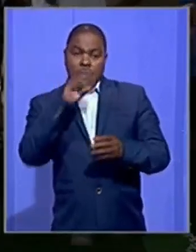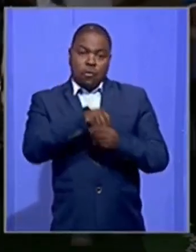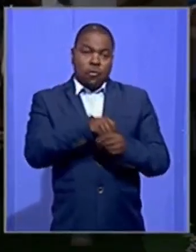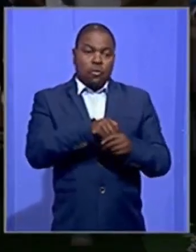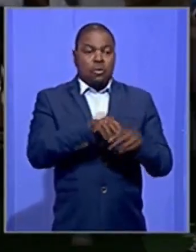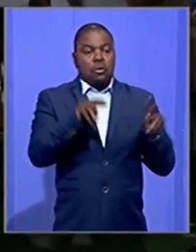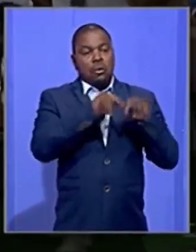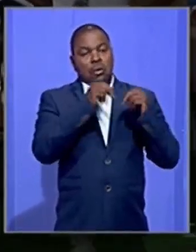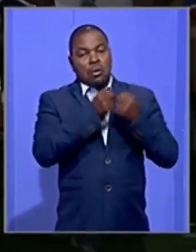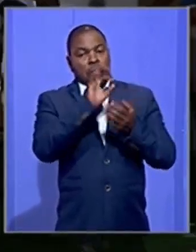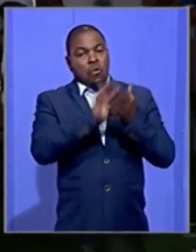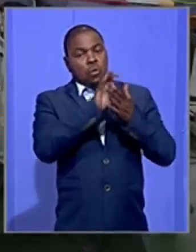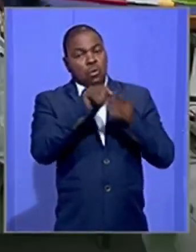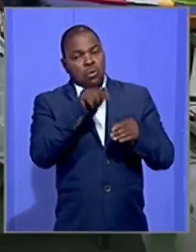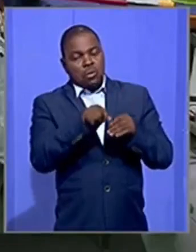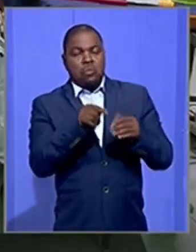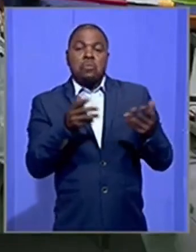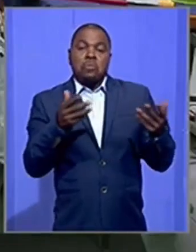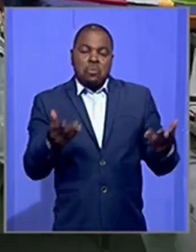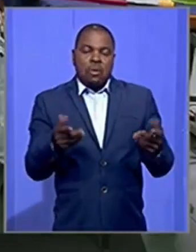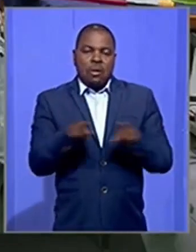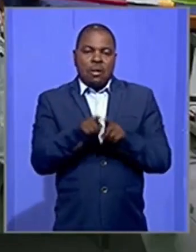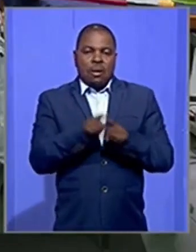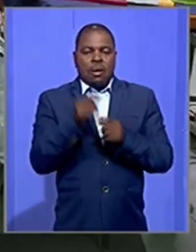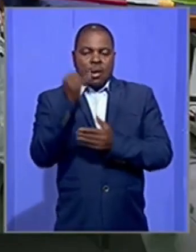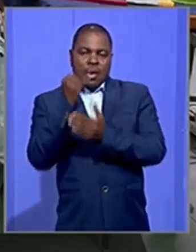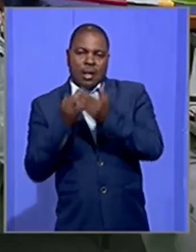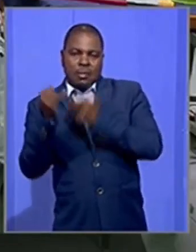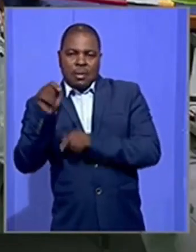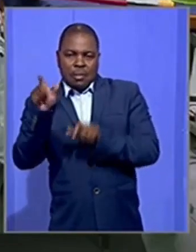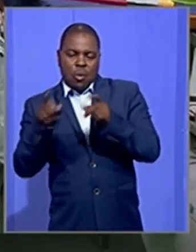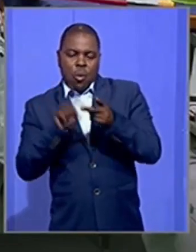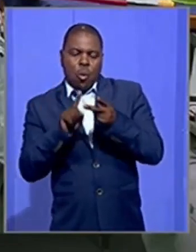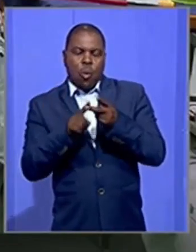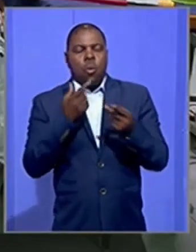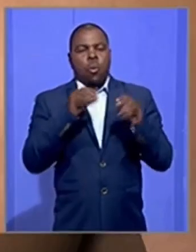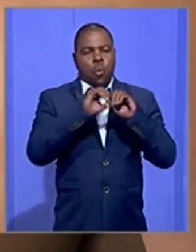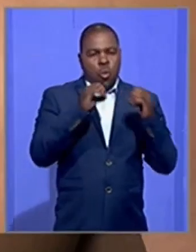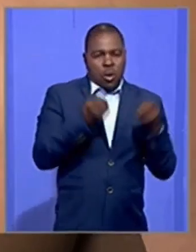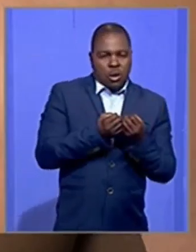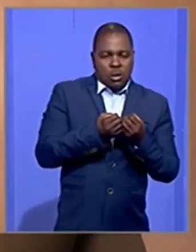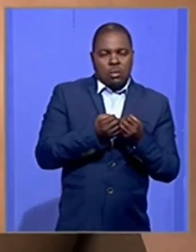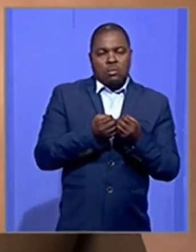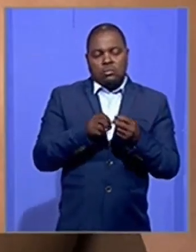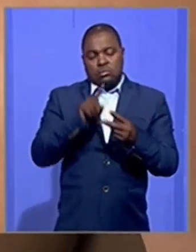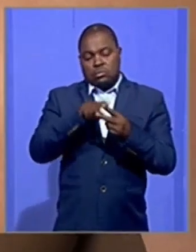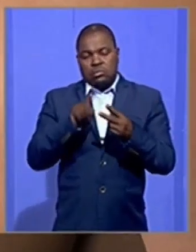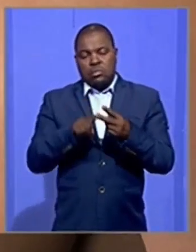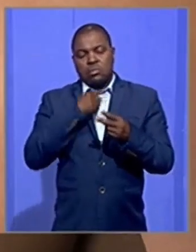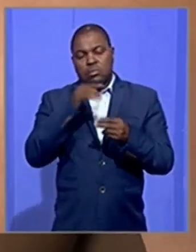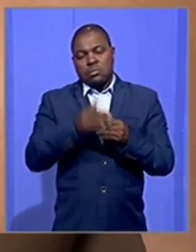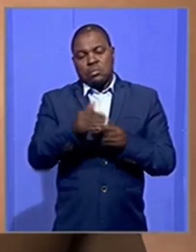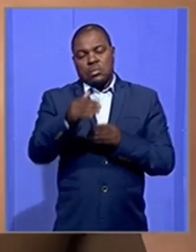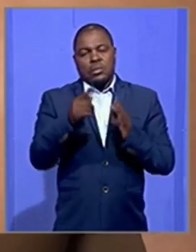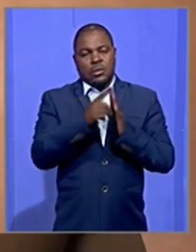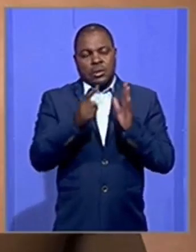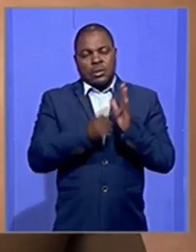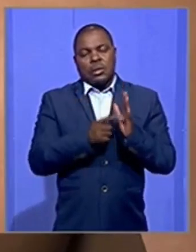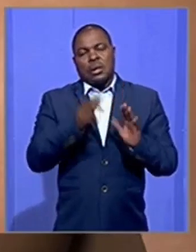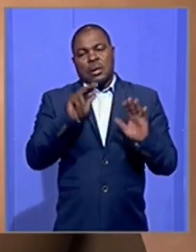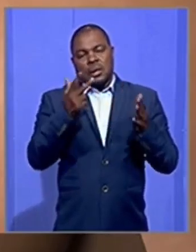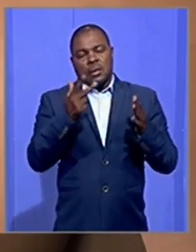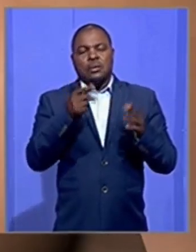tsa monongwaga e ka tswa e le jaaka bontlhopheng ba ba ikemetseng kana makoko a dipolotiki ba na le go fitlha mopitlwe a le robedi ura ya